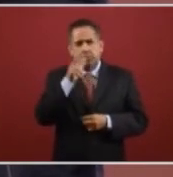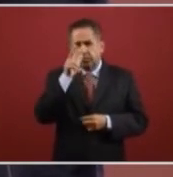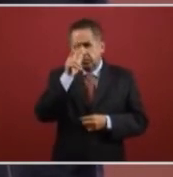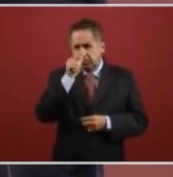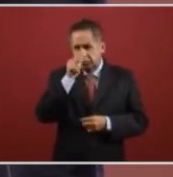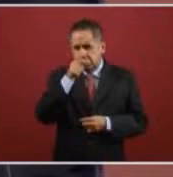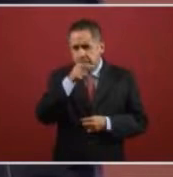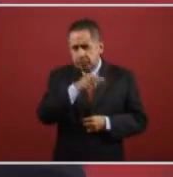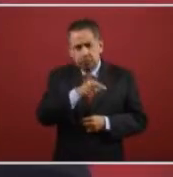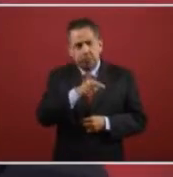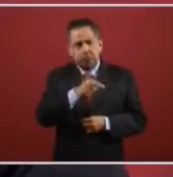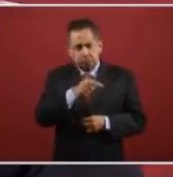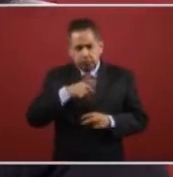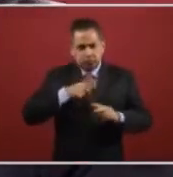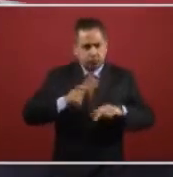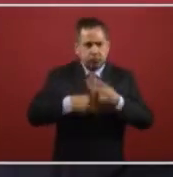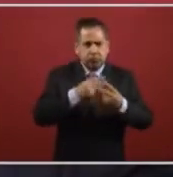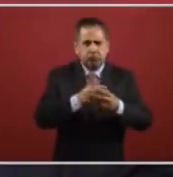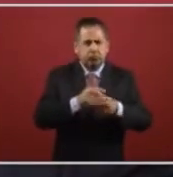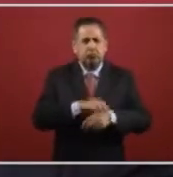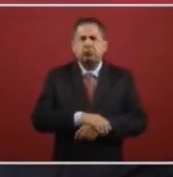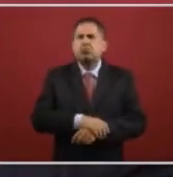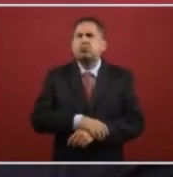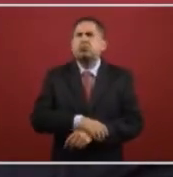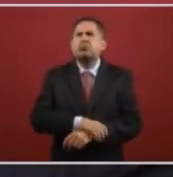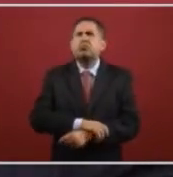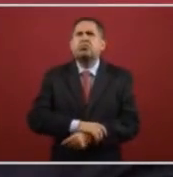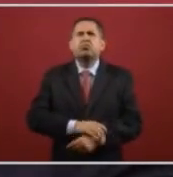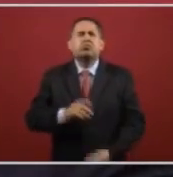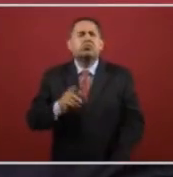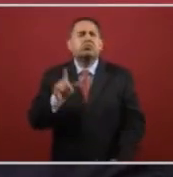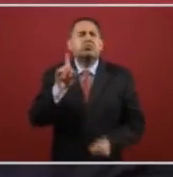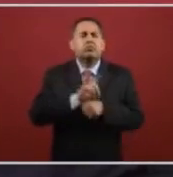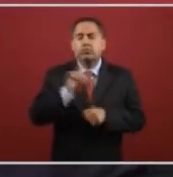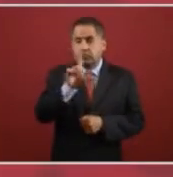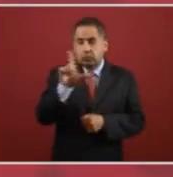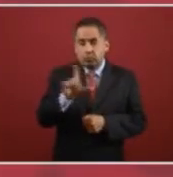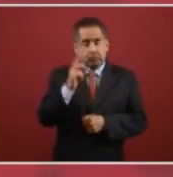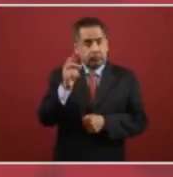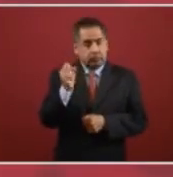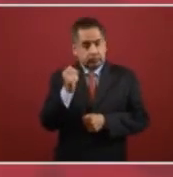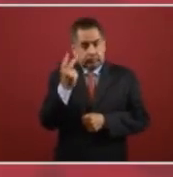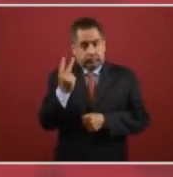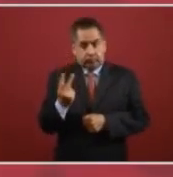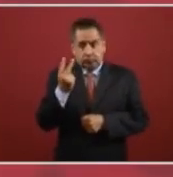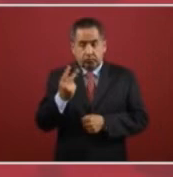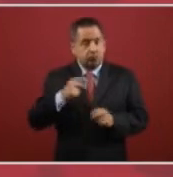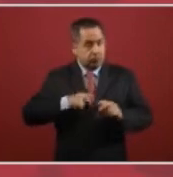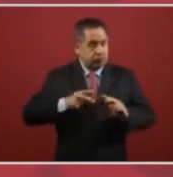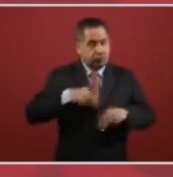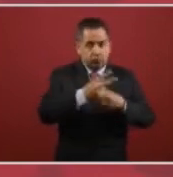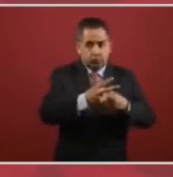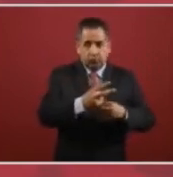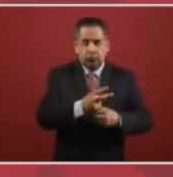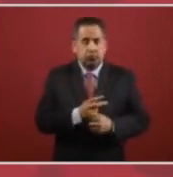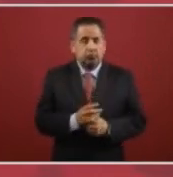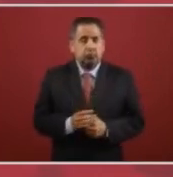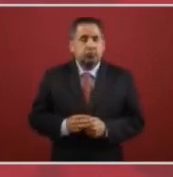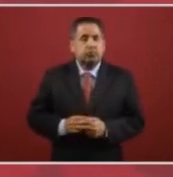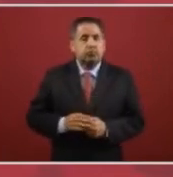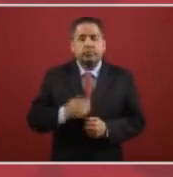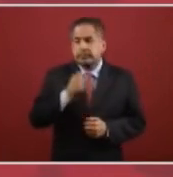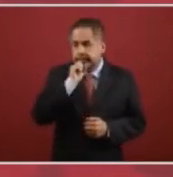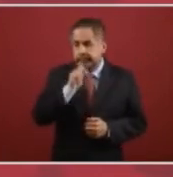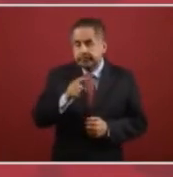in Hermosillo, and we're going to be there on the 2nd of September, on